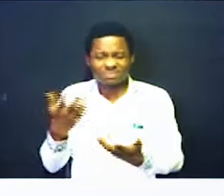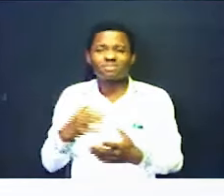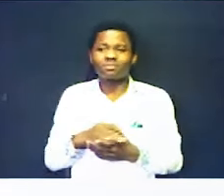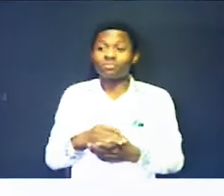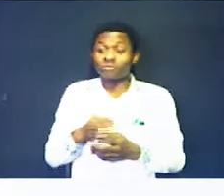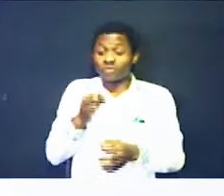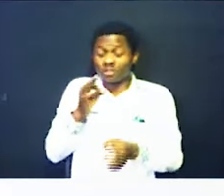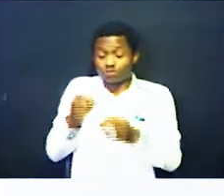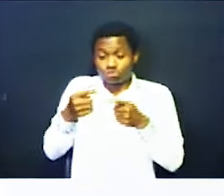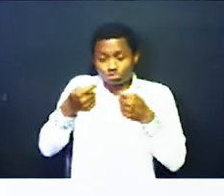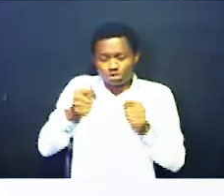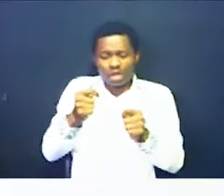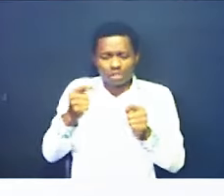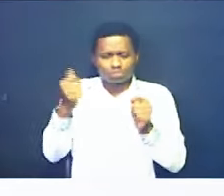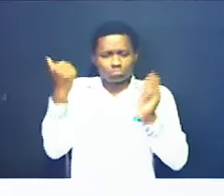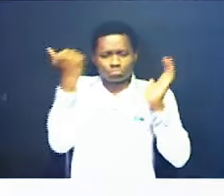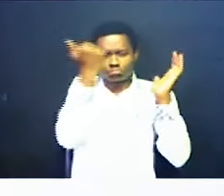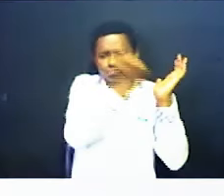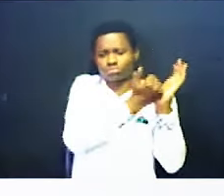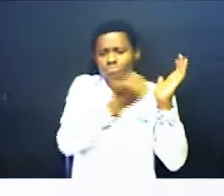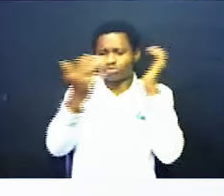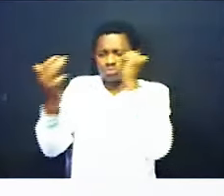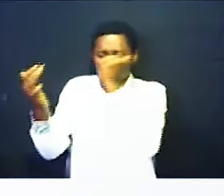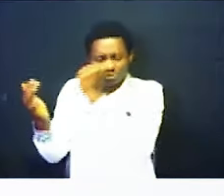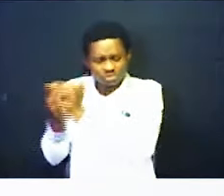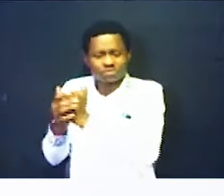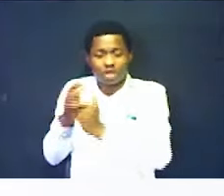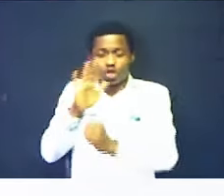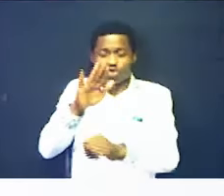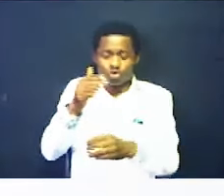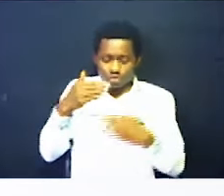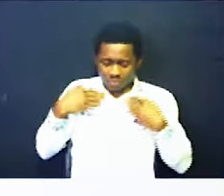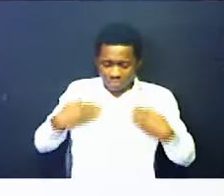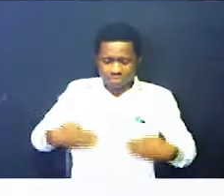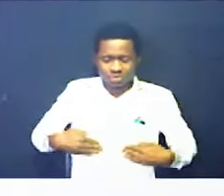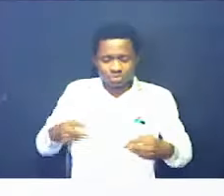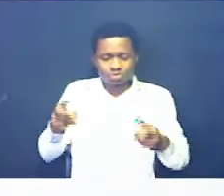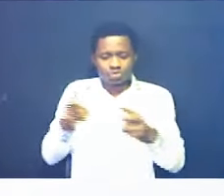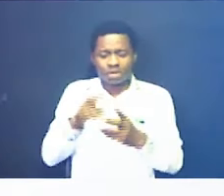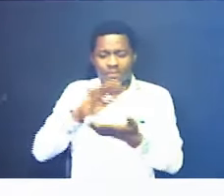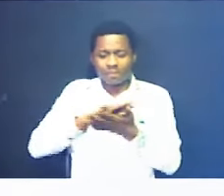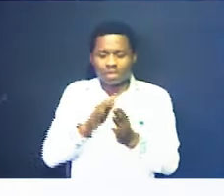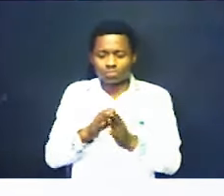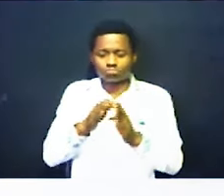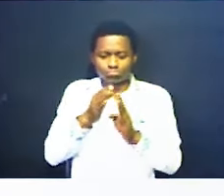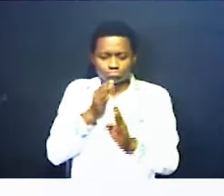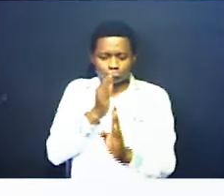you are helping it to be shipped in order.